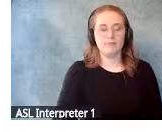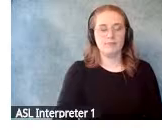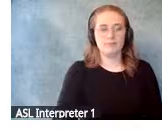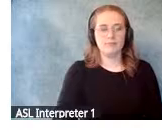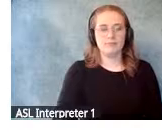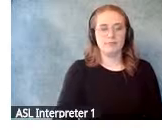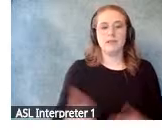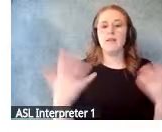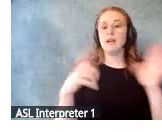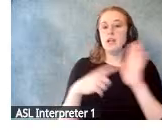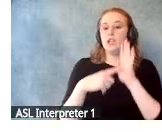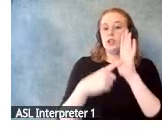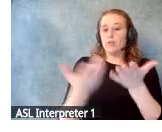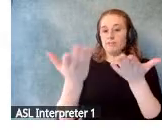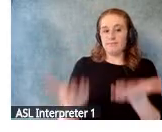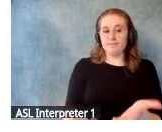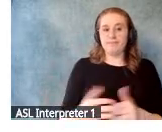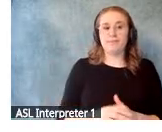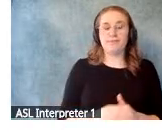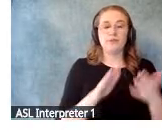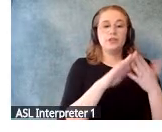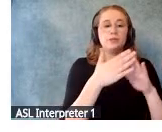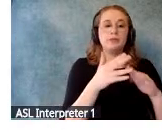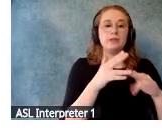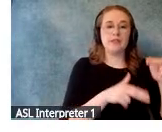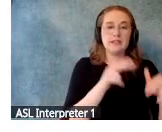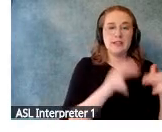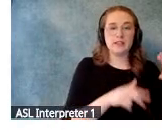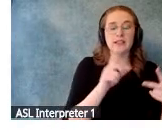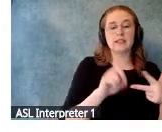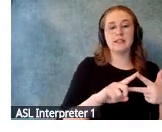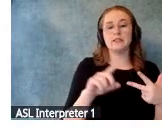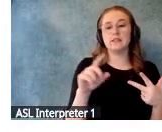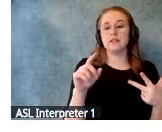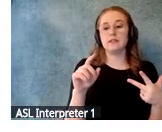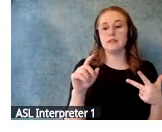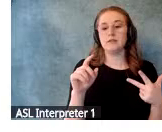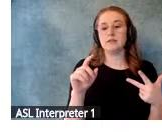As shown here, community facilities,